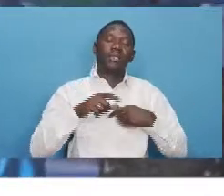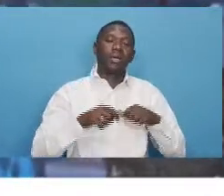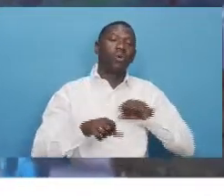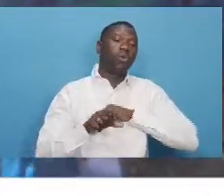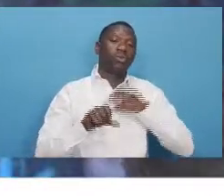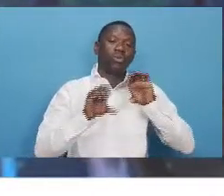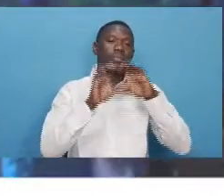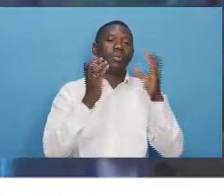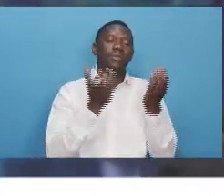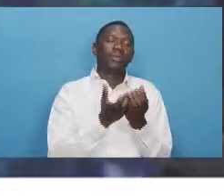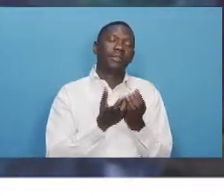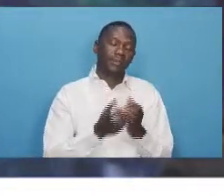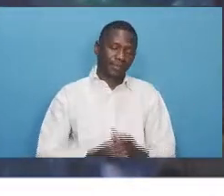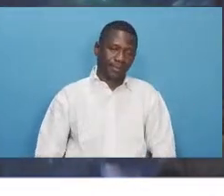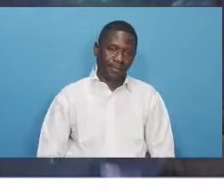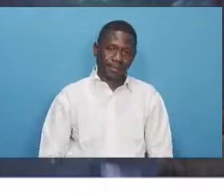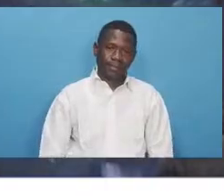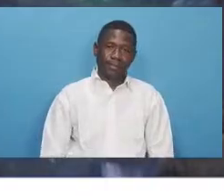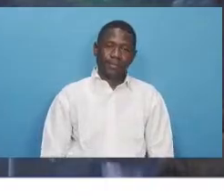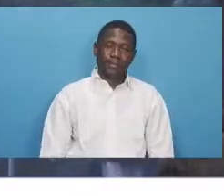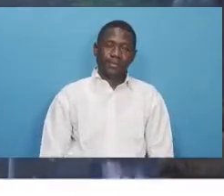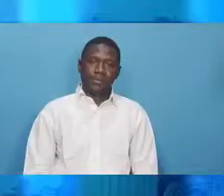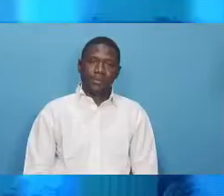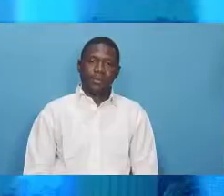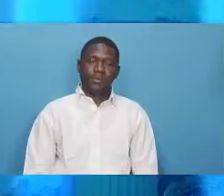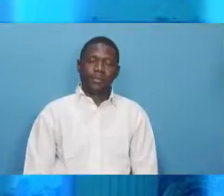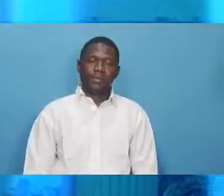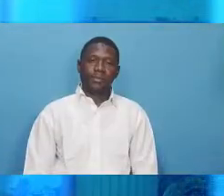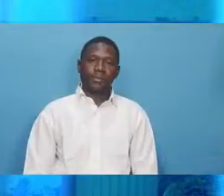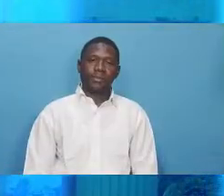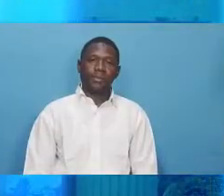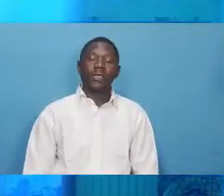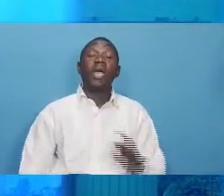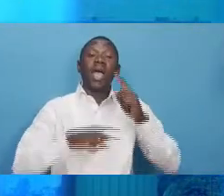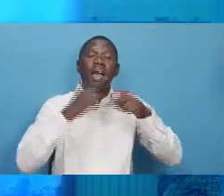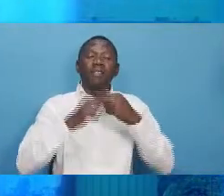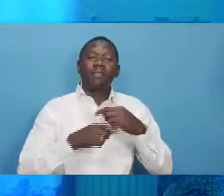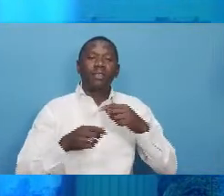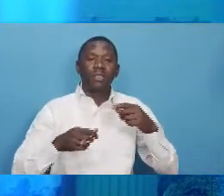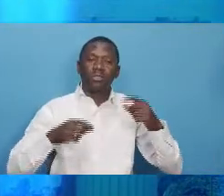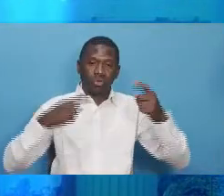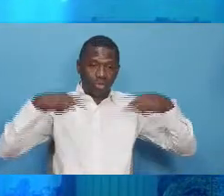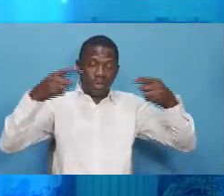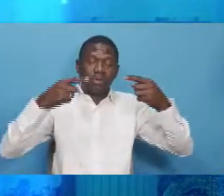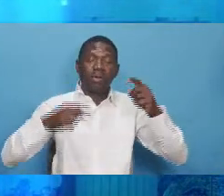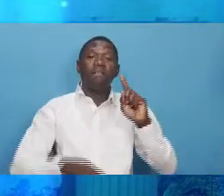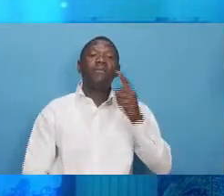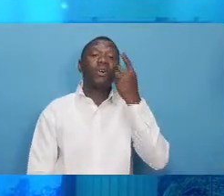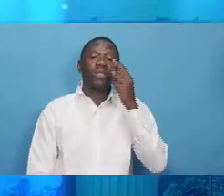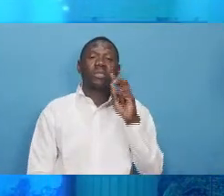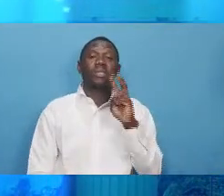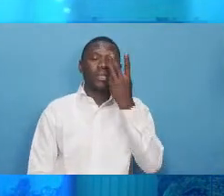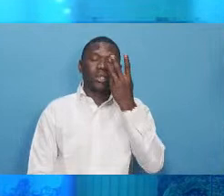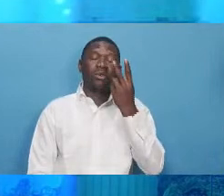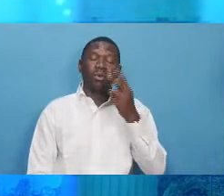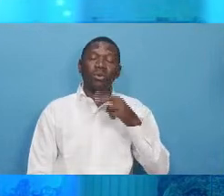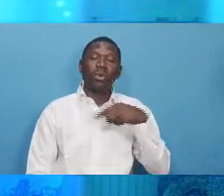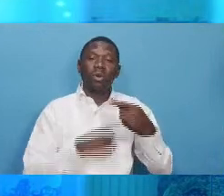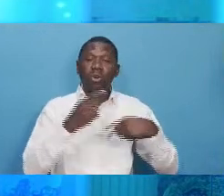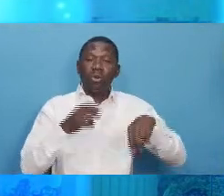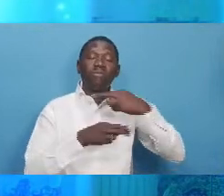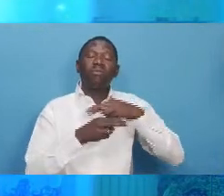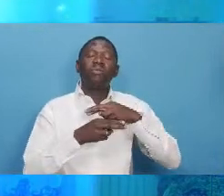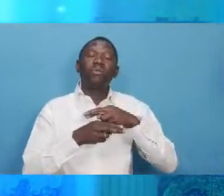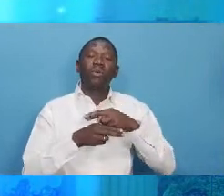communities. For QTV News, Lolly M. Kamara. After a successful first and second rounds of polio